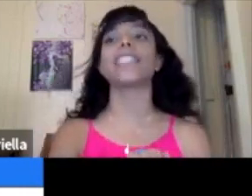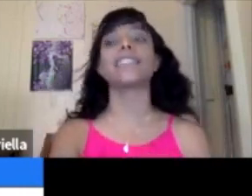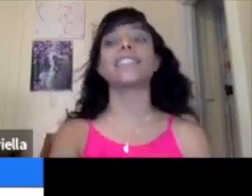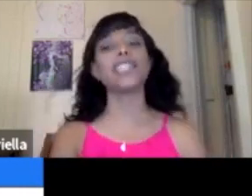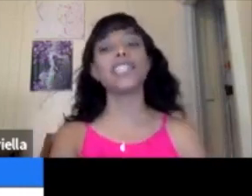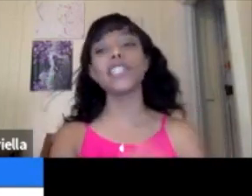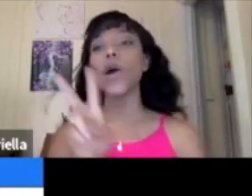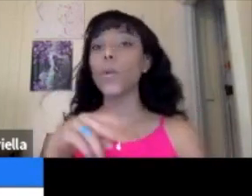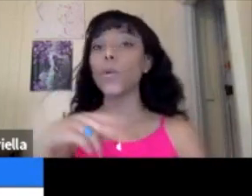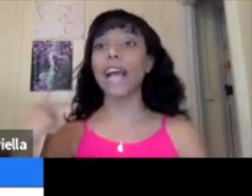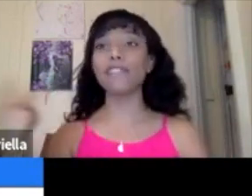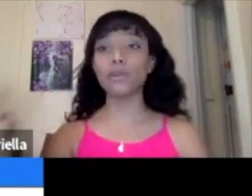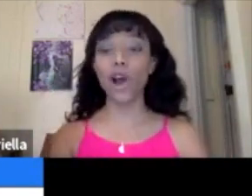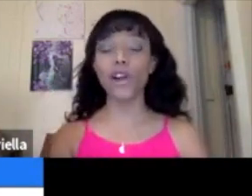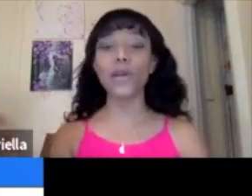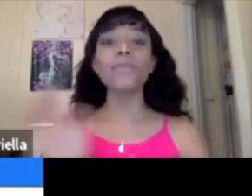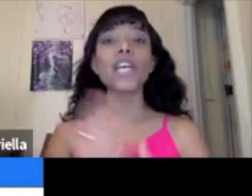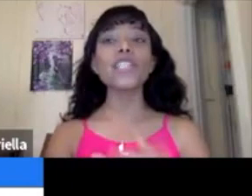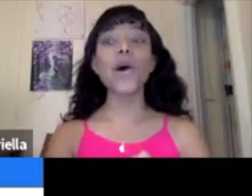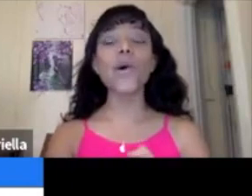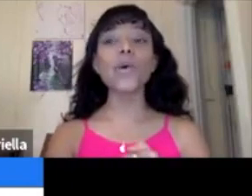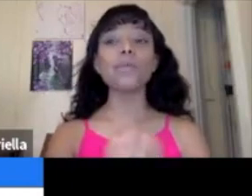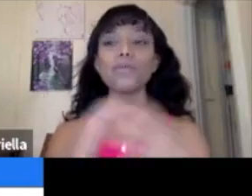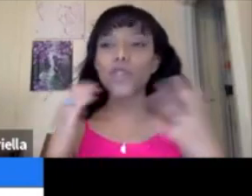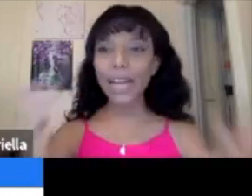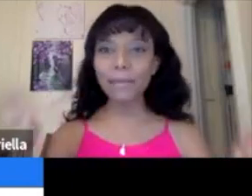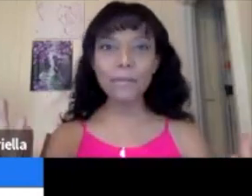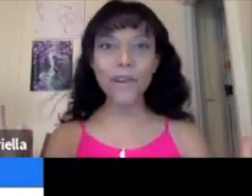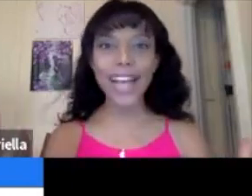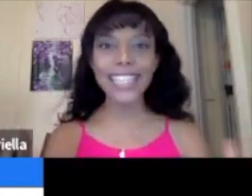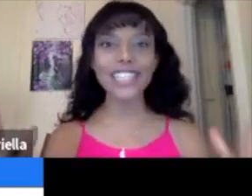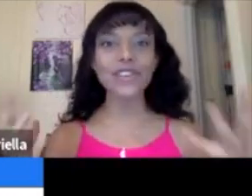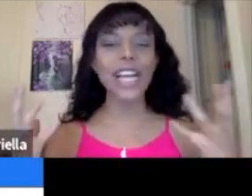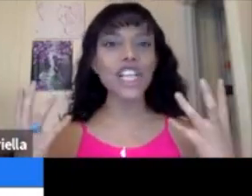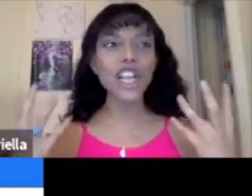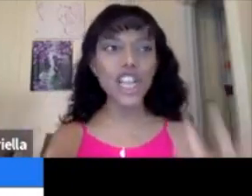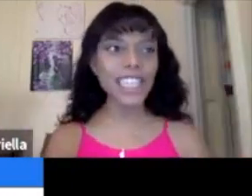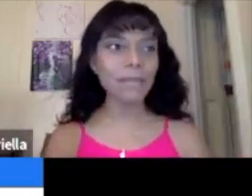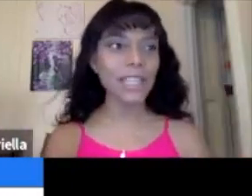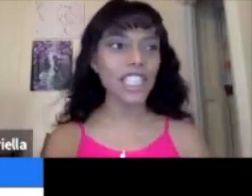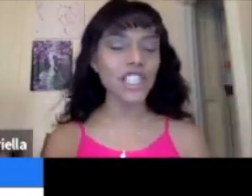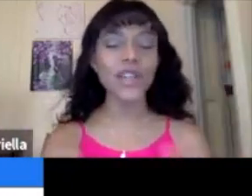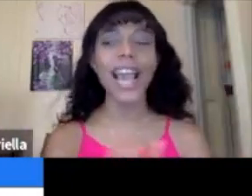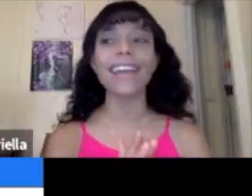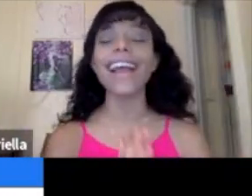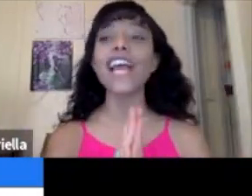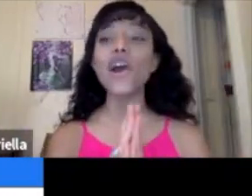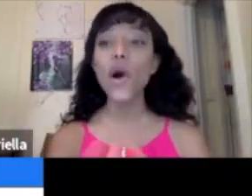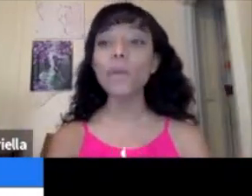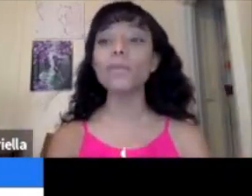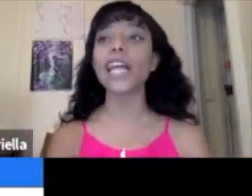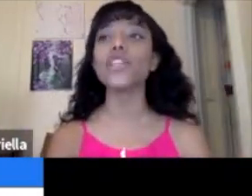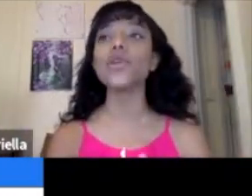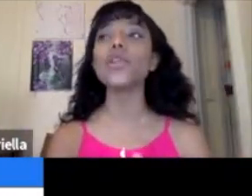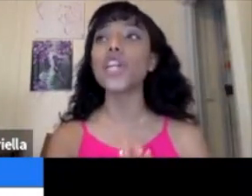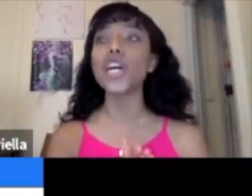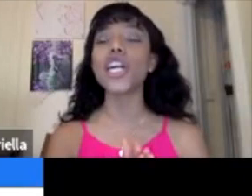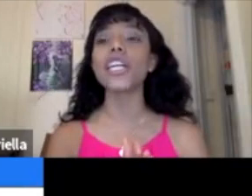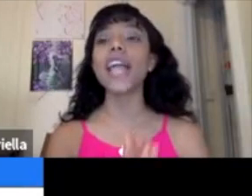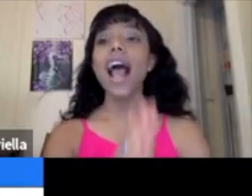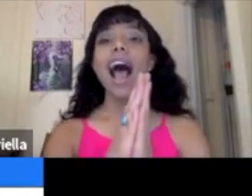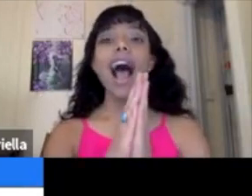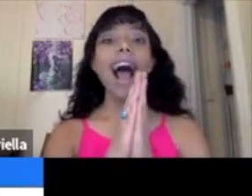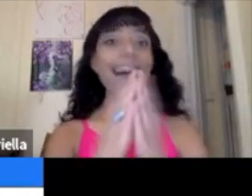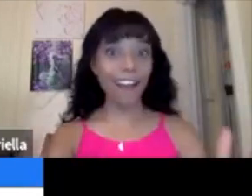and the presentations we have tomorrow. So try to be present, try to learn as much as you can, and I hope that you